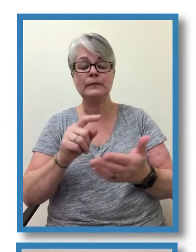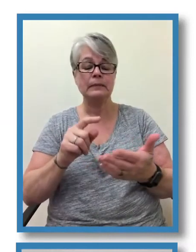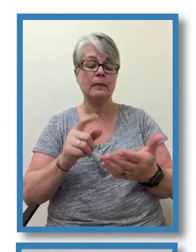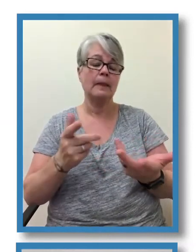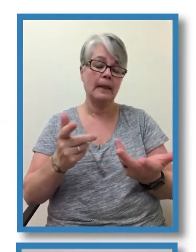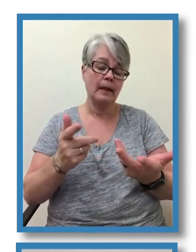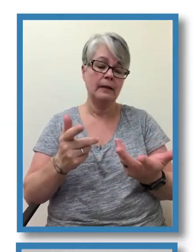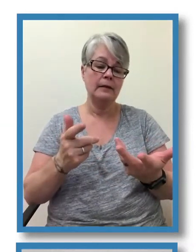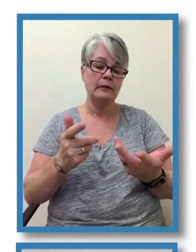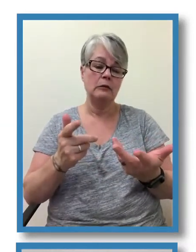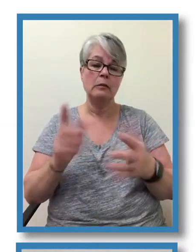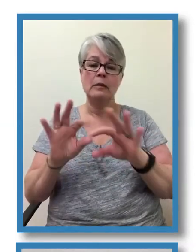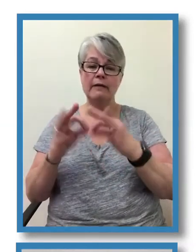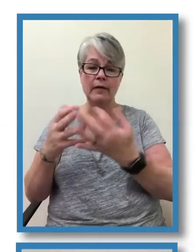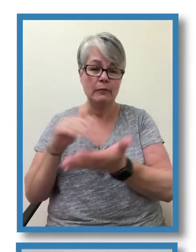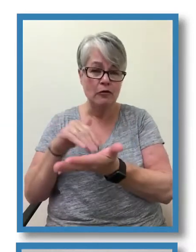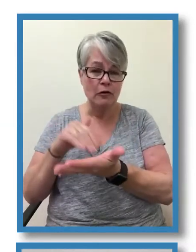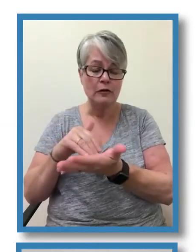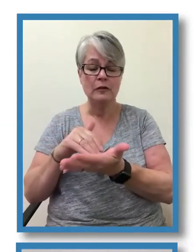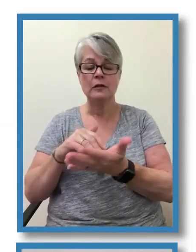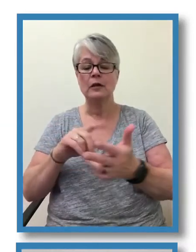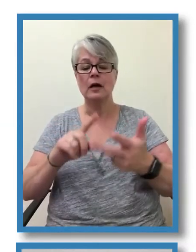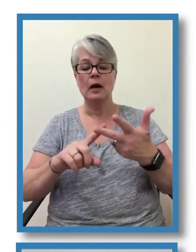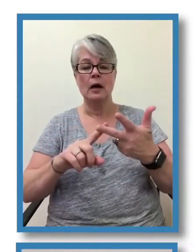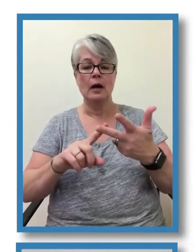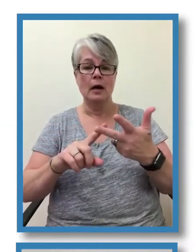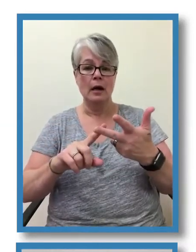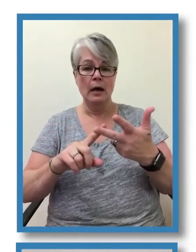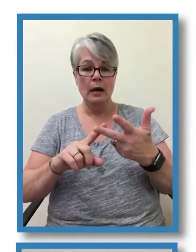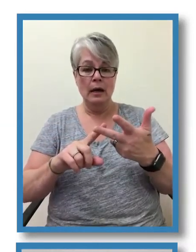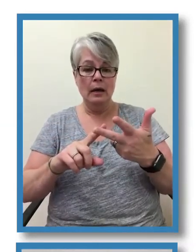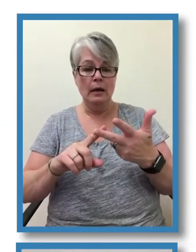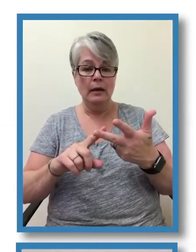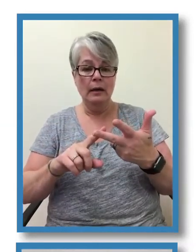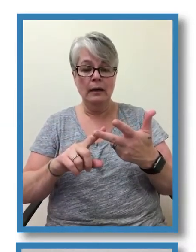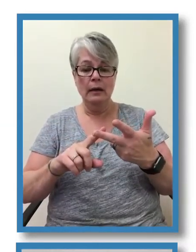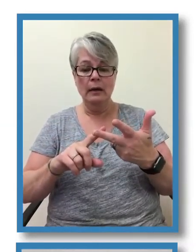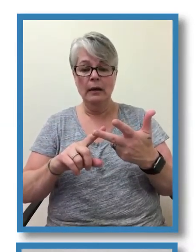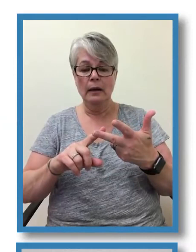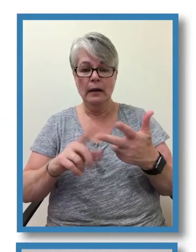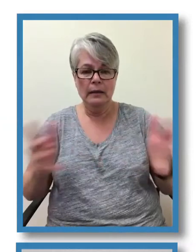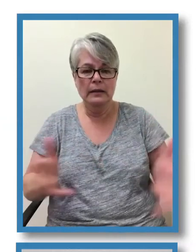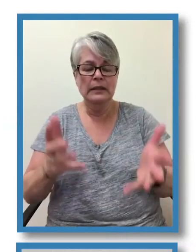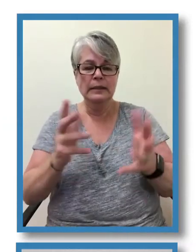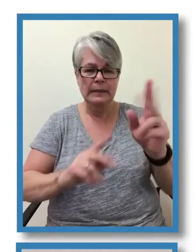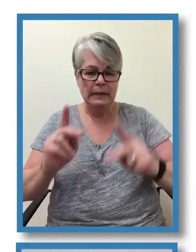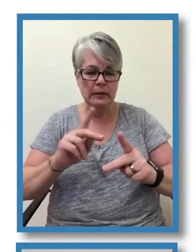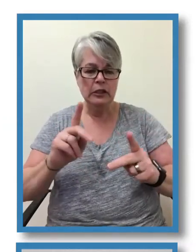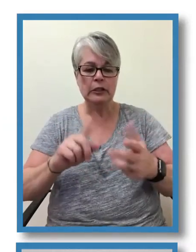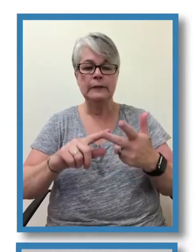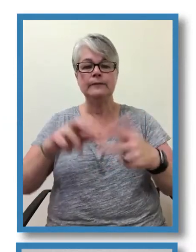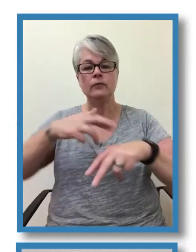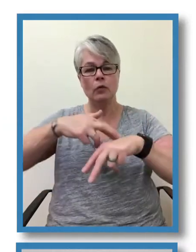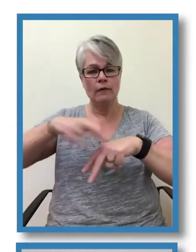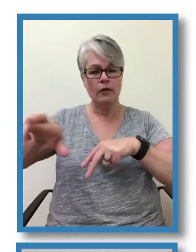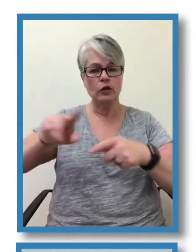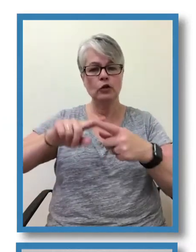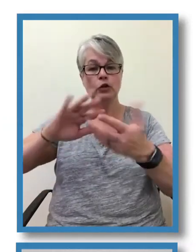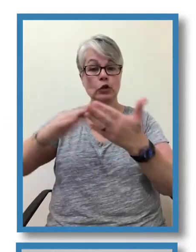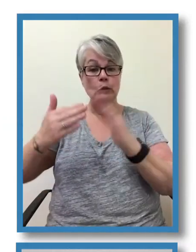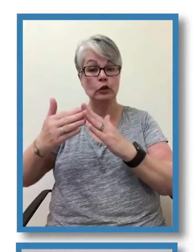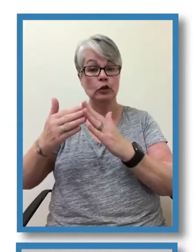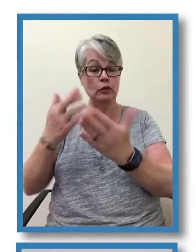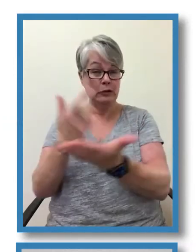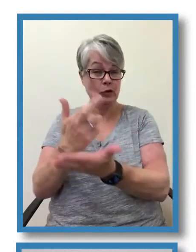there, people that you can help you as the disease may progress, continued access to the drug. So after the